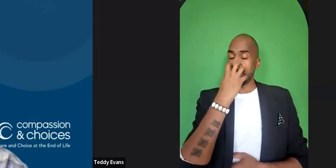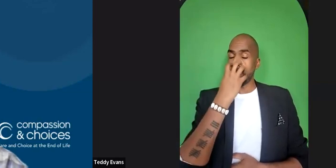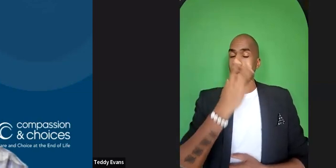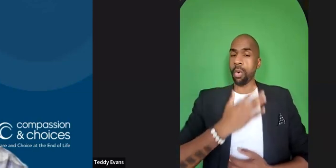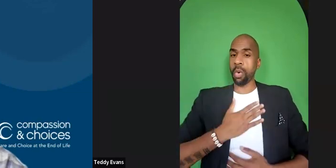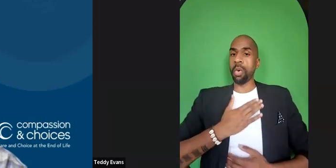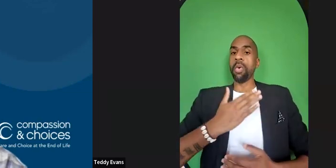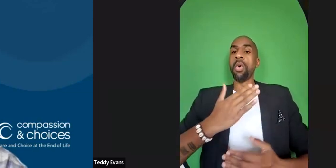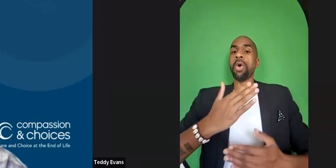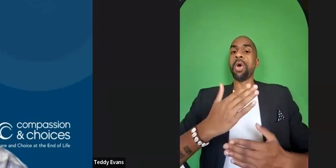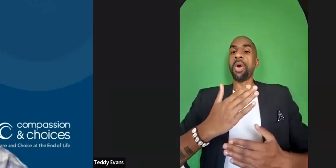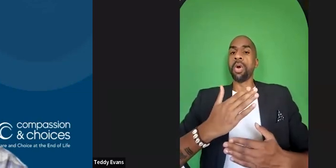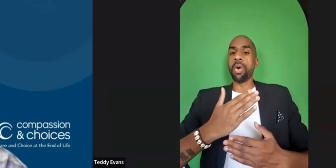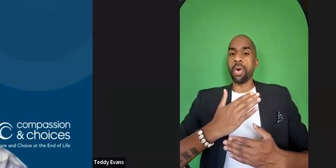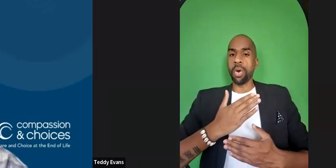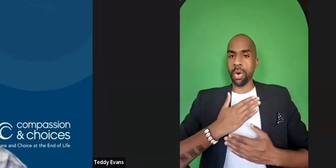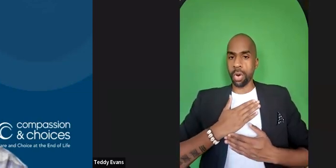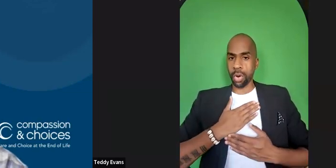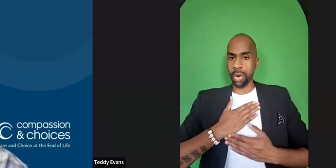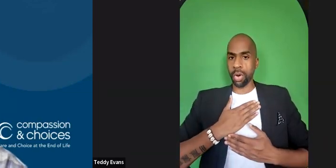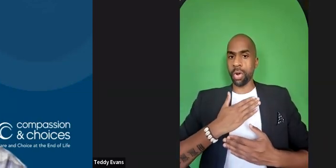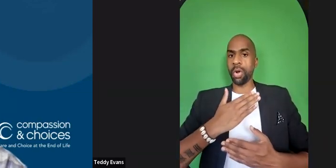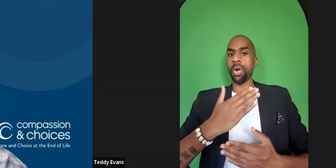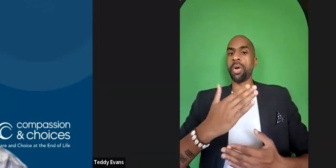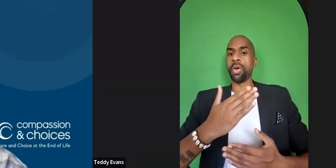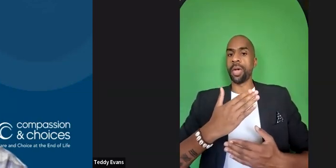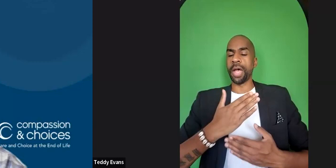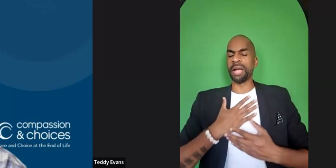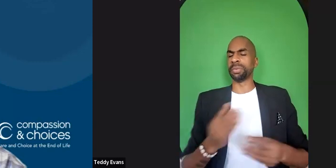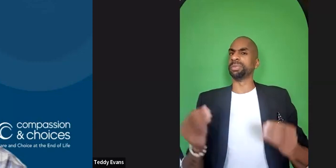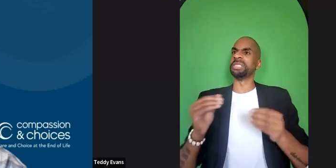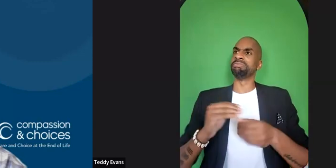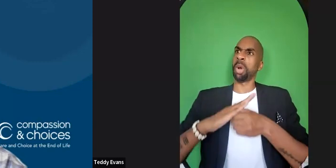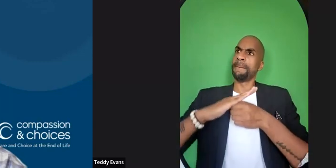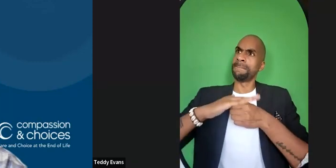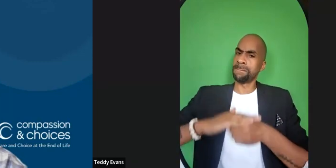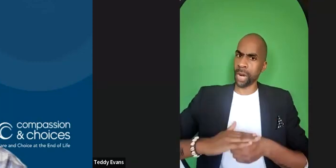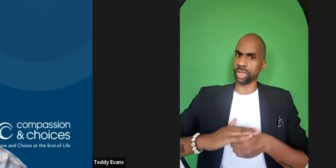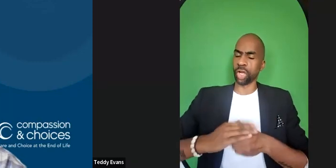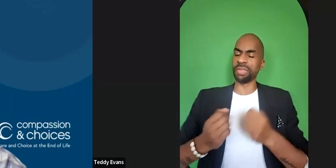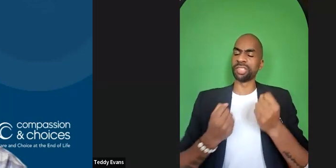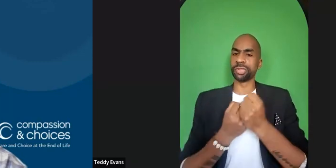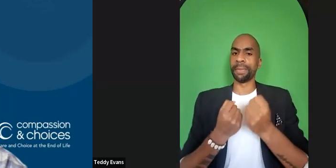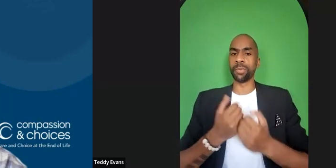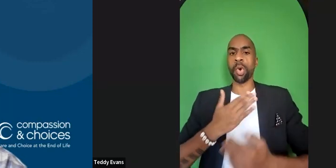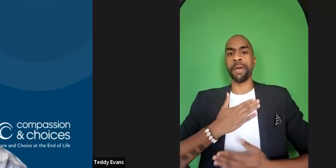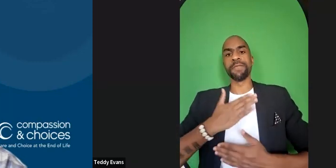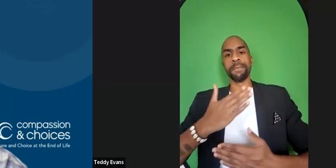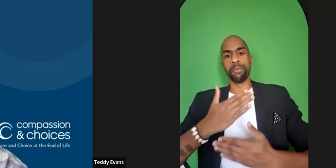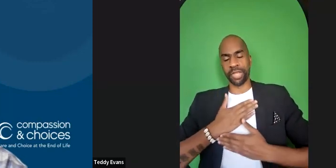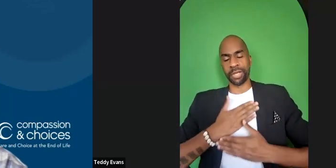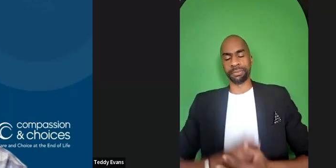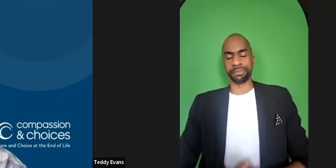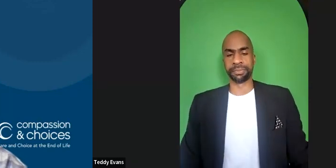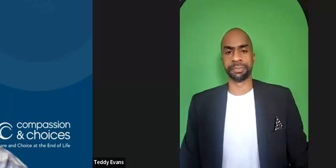and that provides some sort of pressure that supports their breathing, helps get the air into their